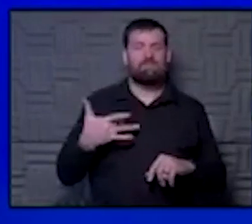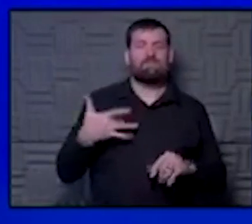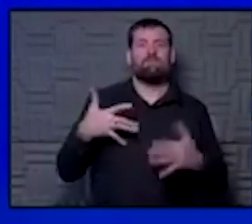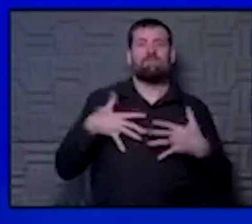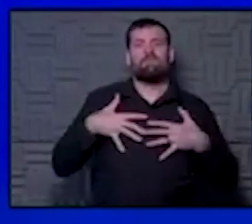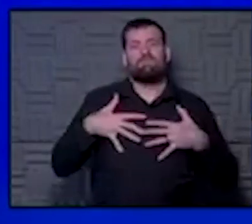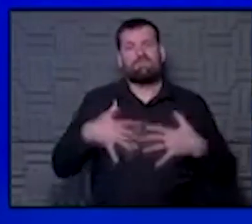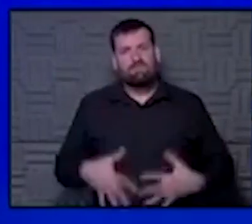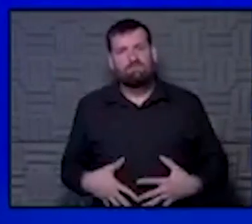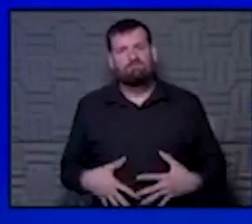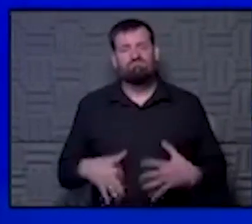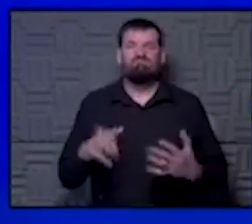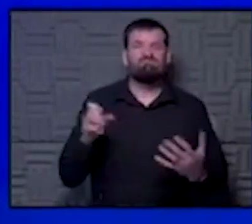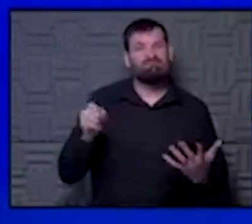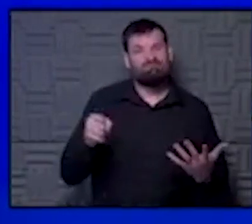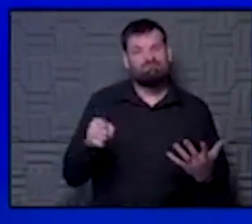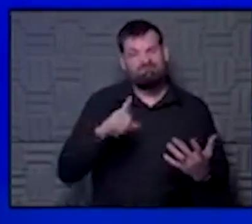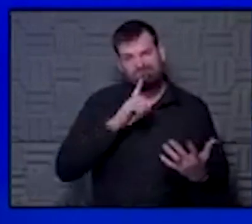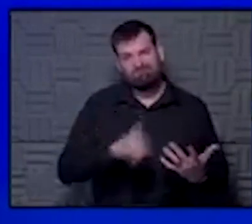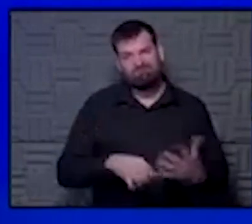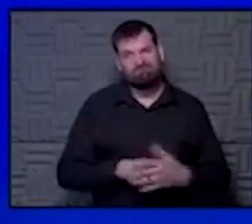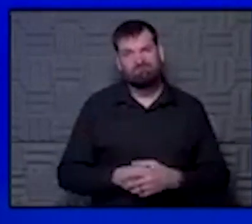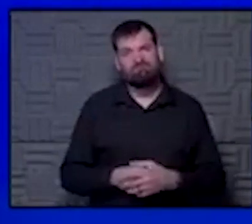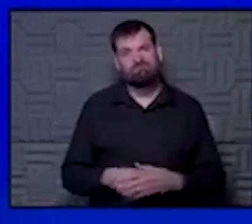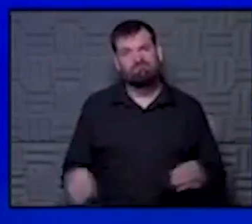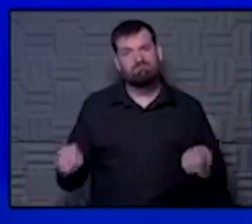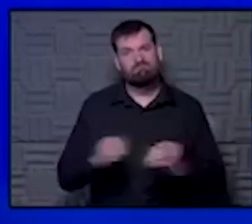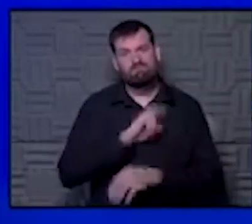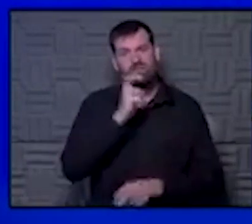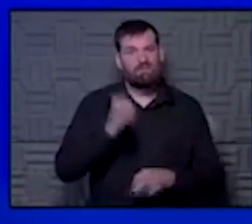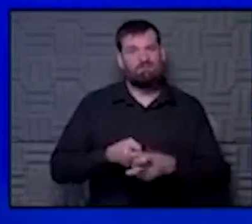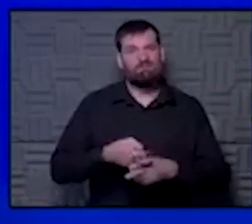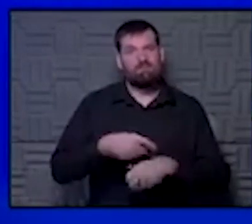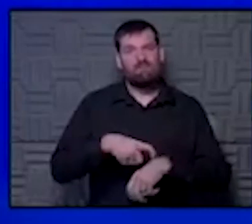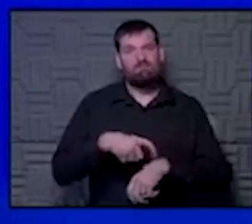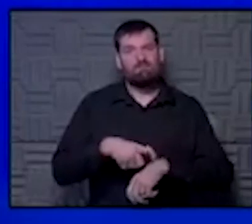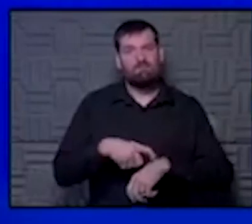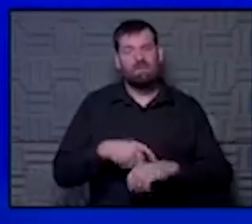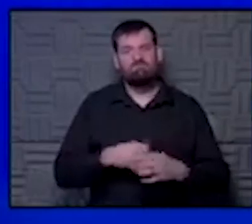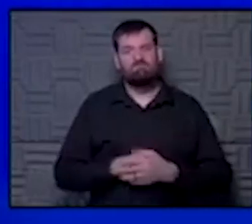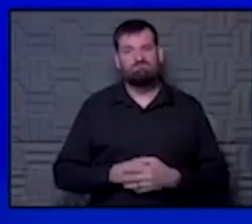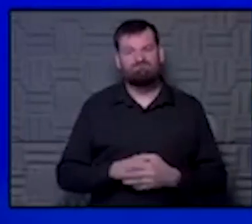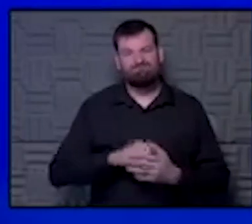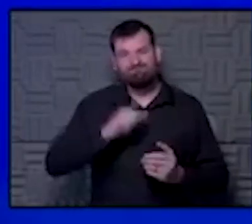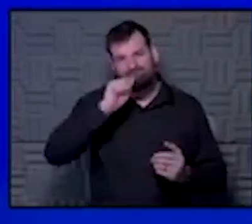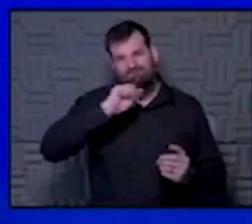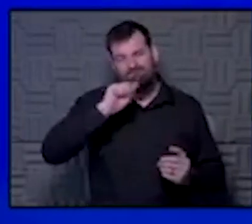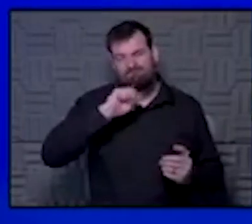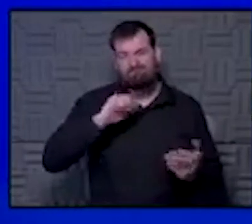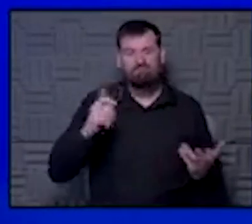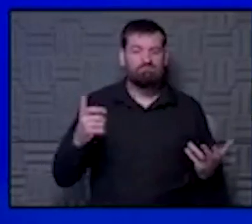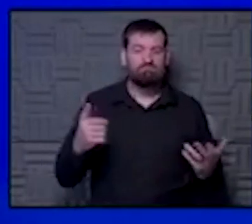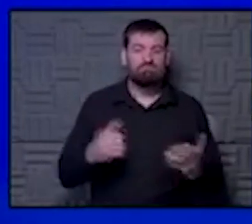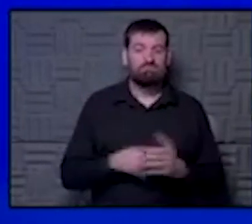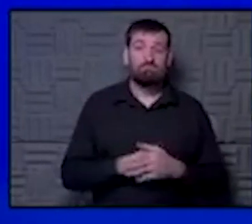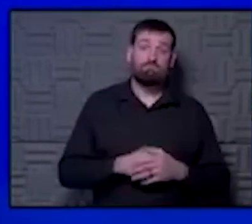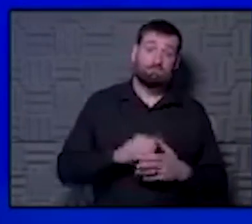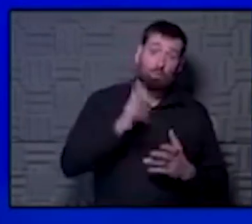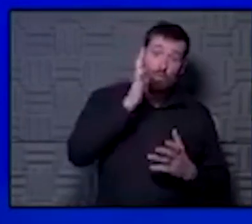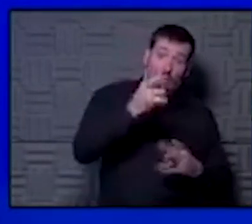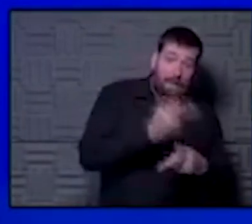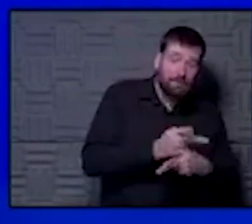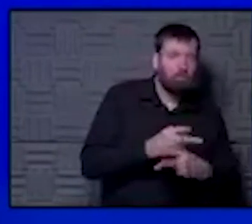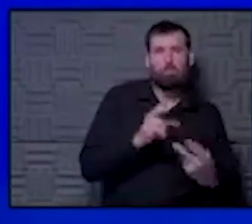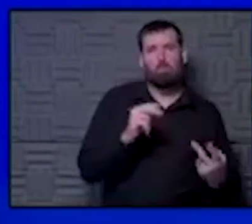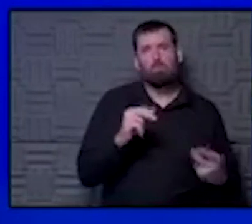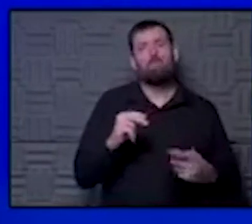you know what? They are. This is a little bit of a harder time now. We're in a bump in this road. The question isn't, are we going to handle it? The